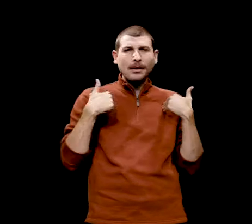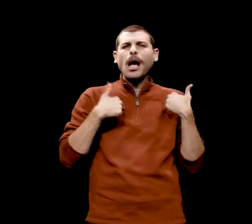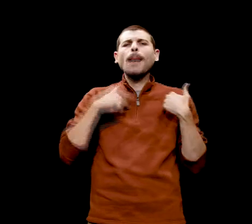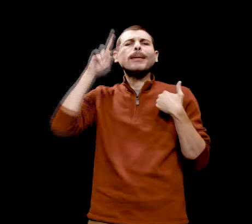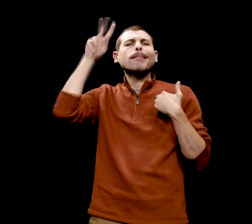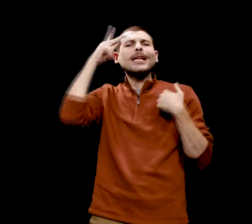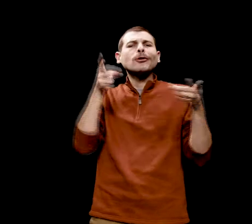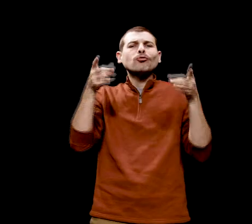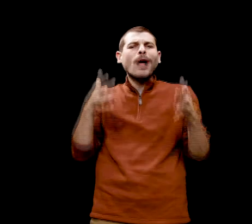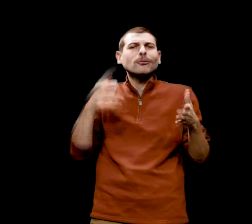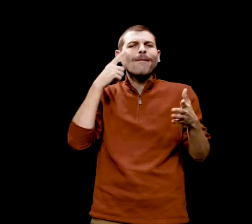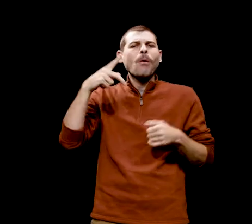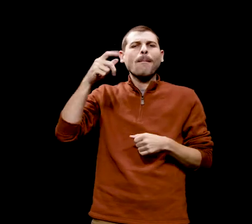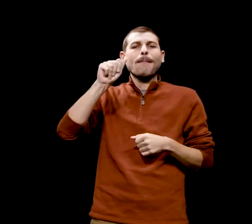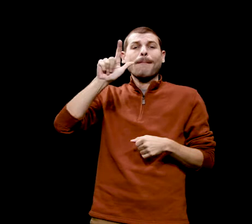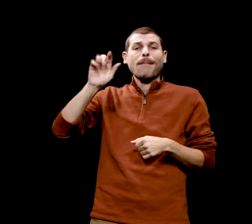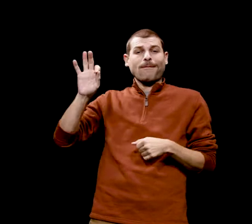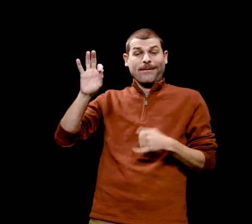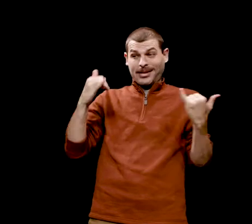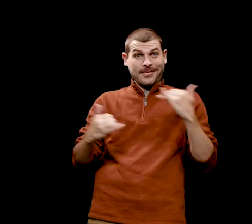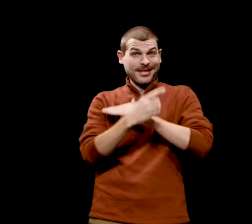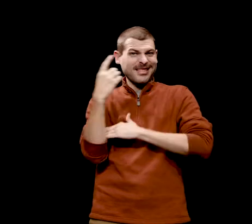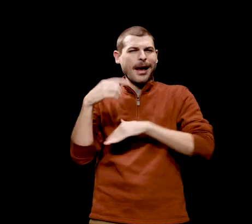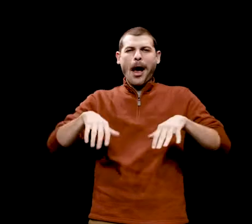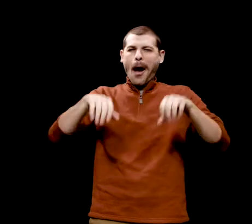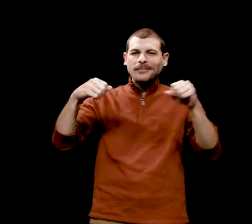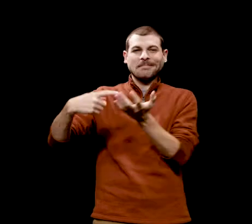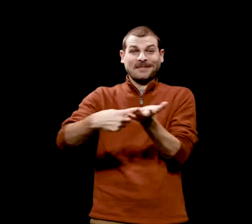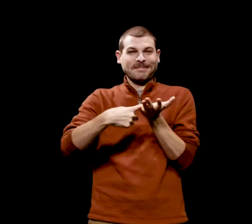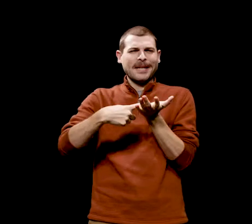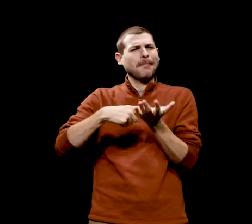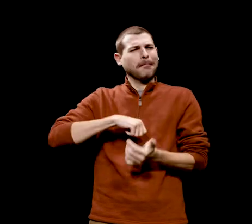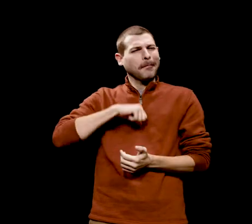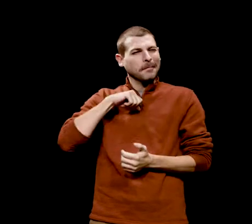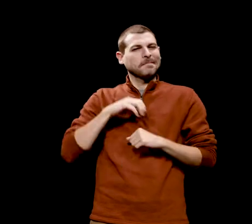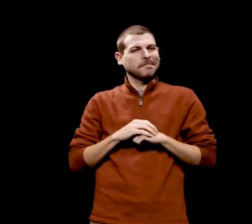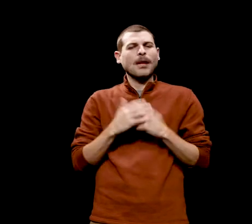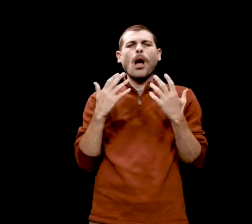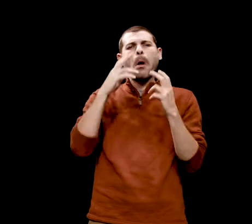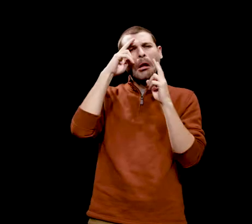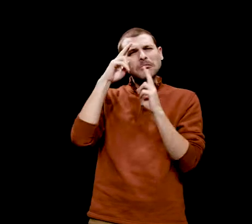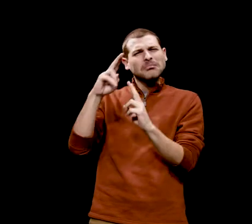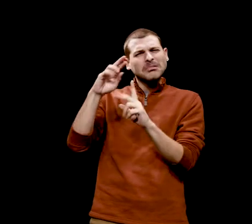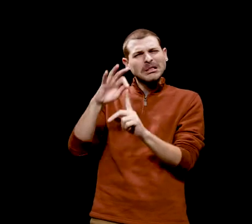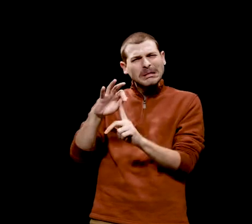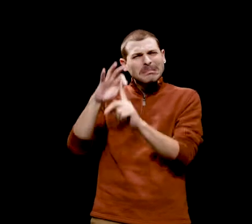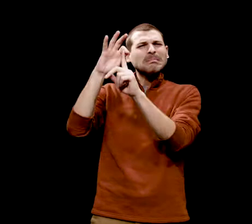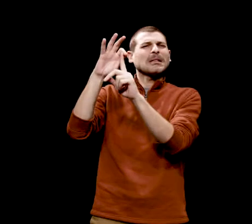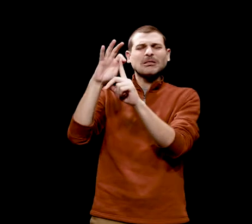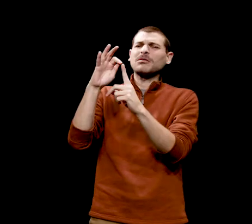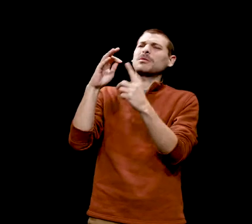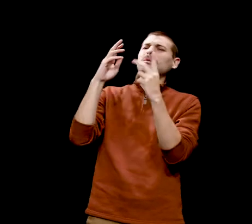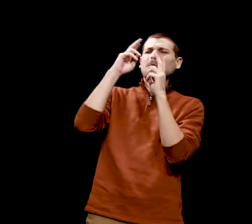PAALF Action Fund, I am proud to be your moderator for this evening. I want to hold space and extend a special welcome in no